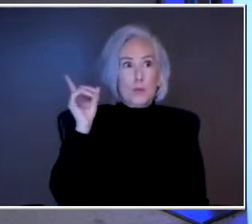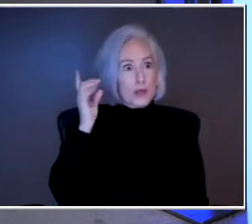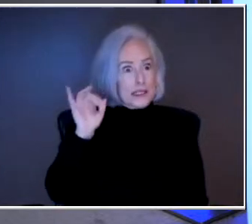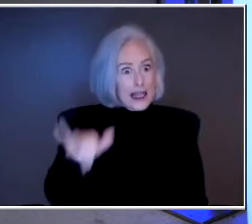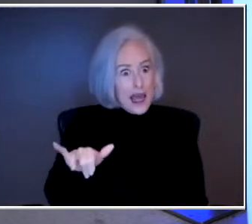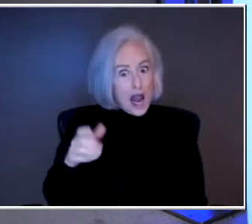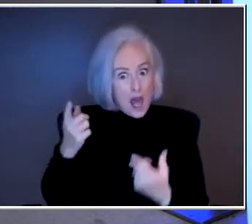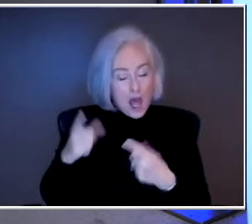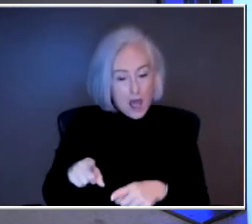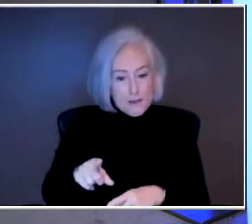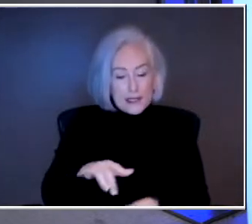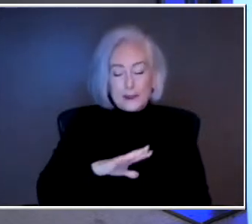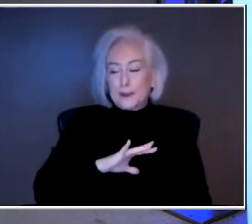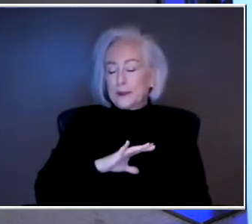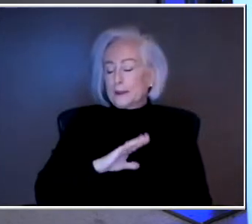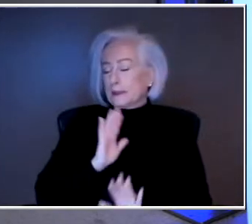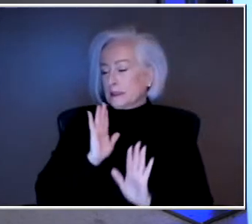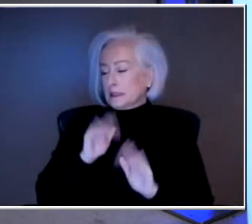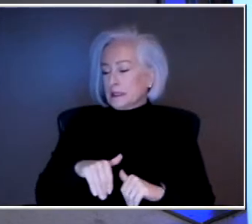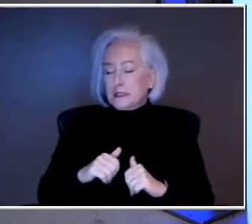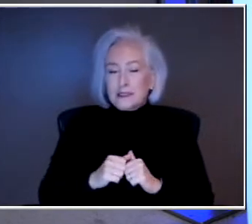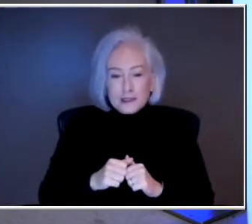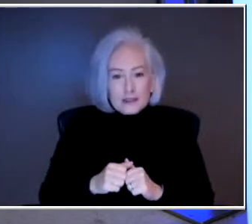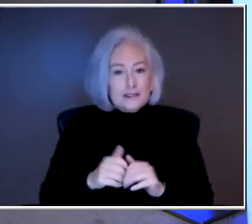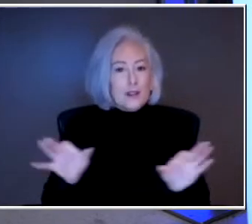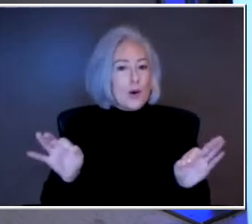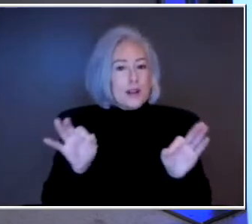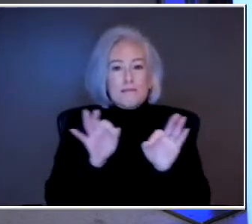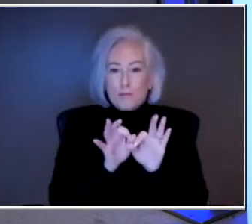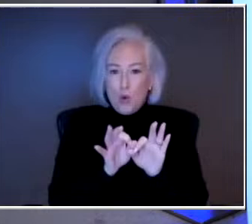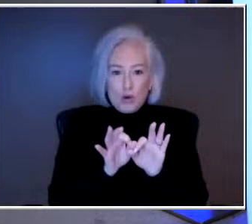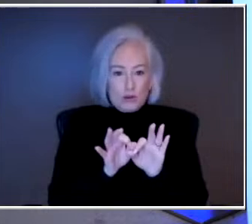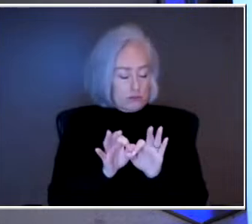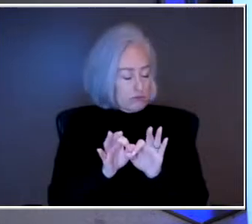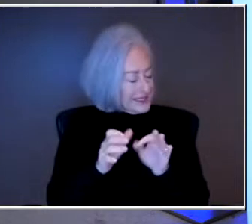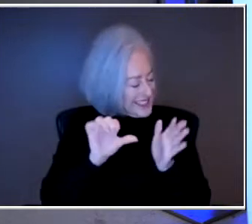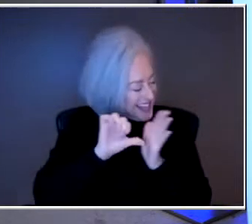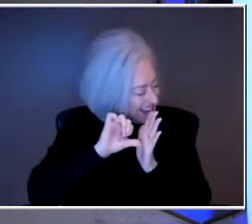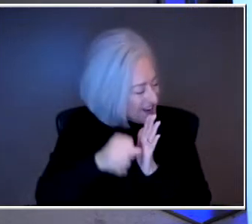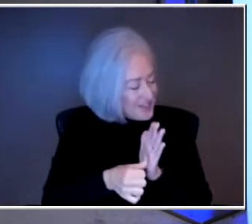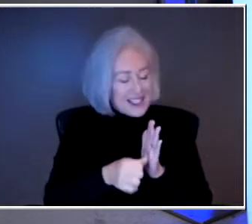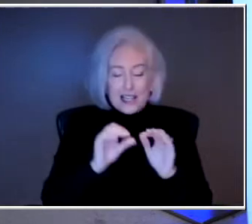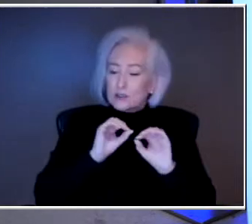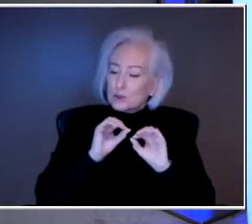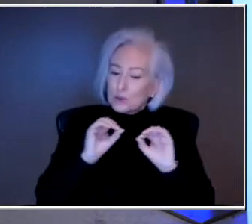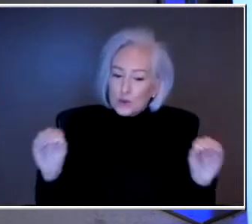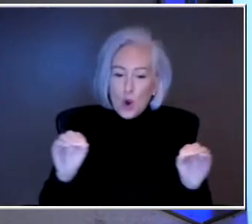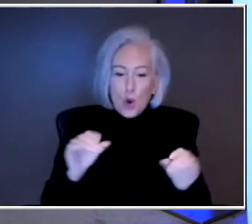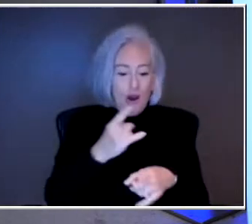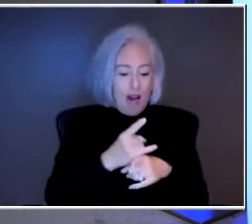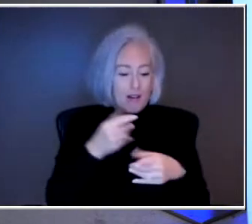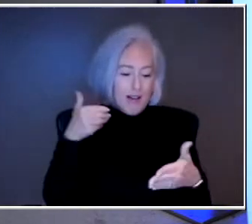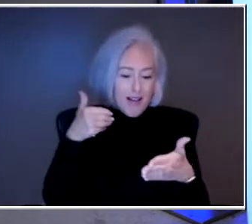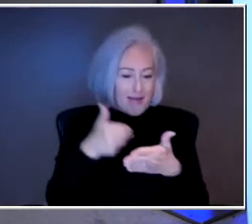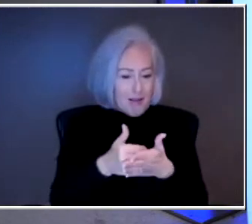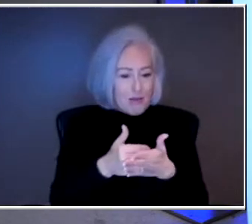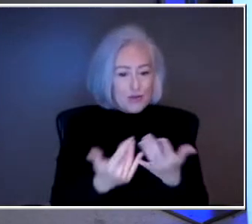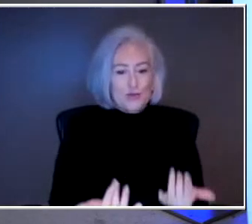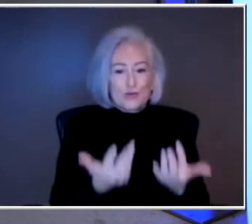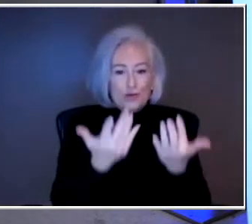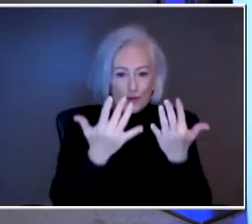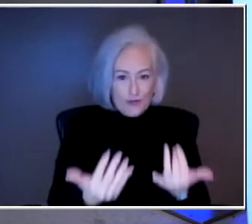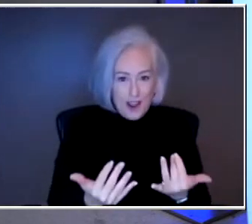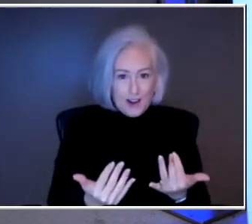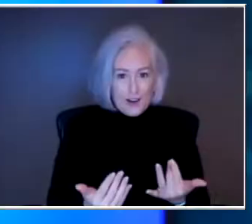So, you can't say that enough about the accelerants and not drinking around these kind of environments. Everybody wants a bigger and